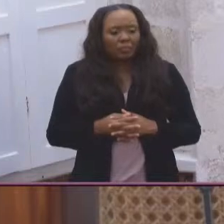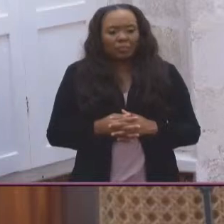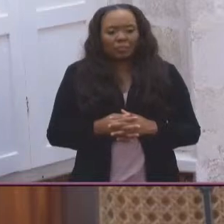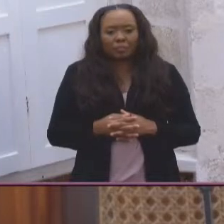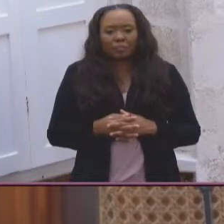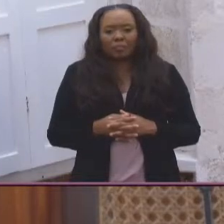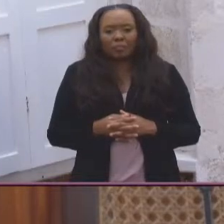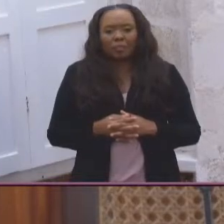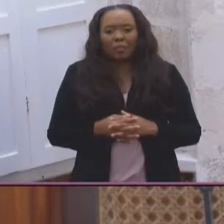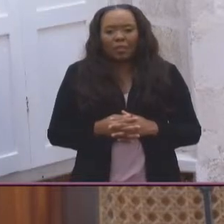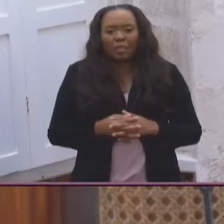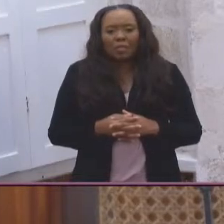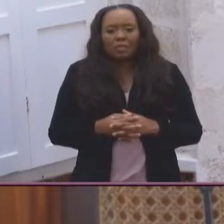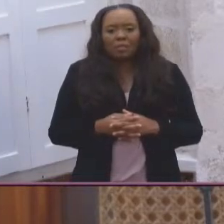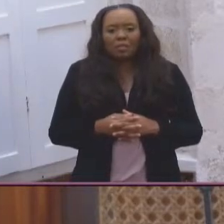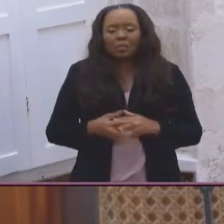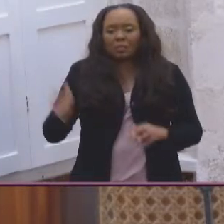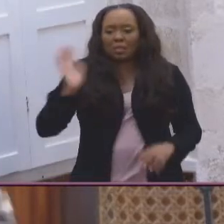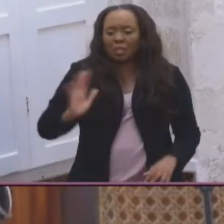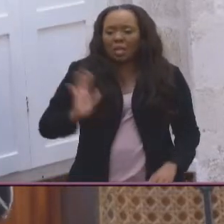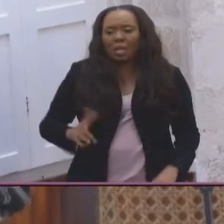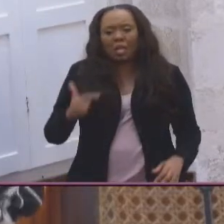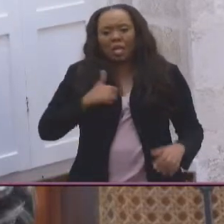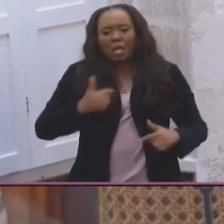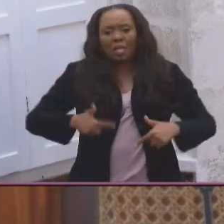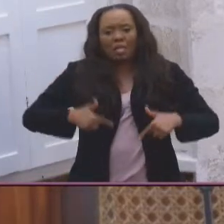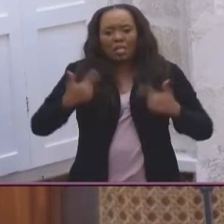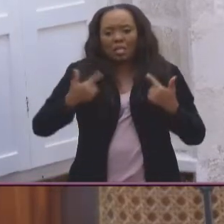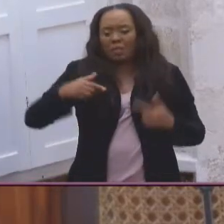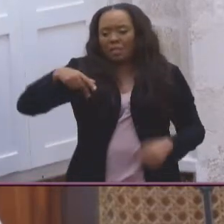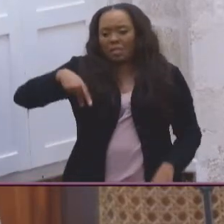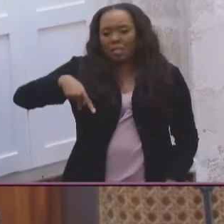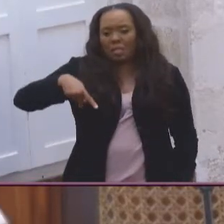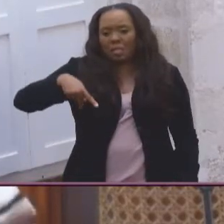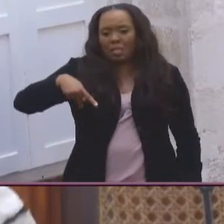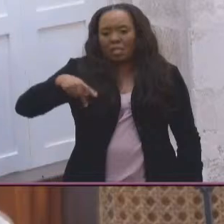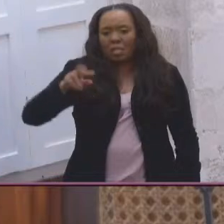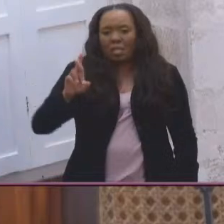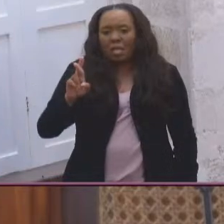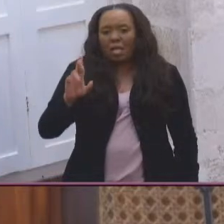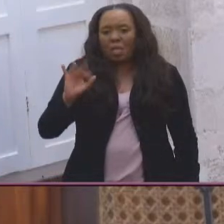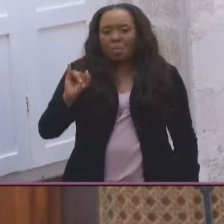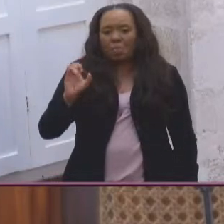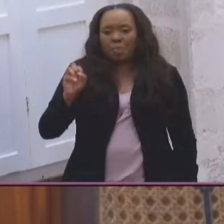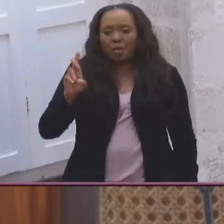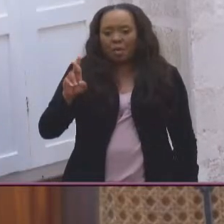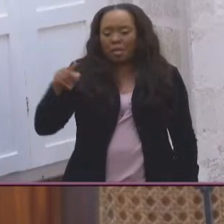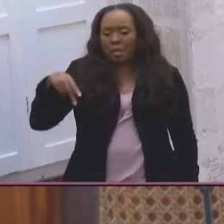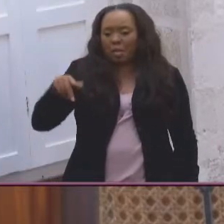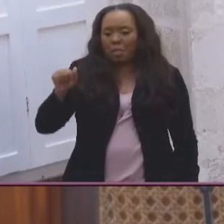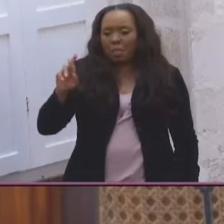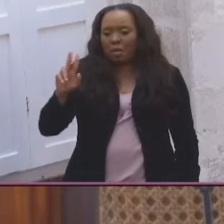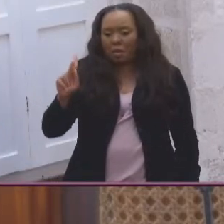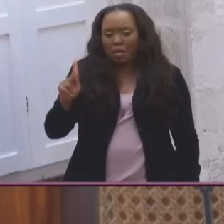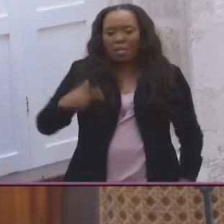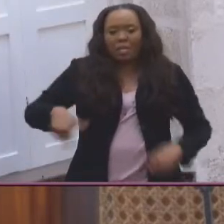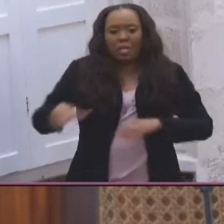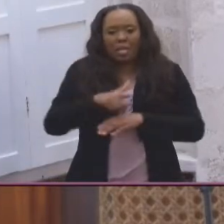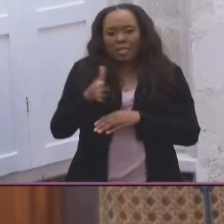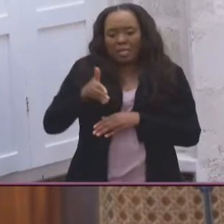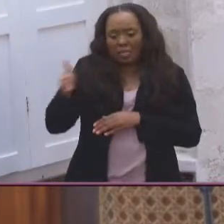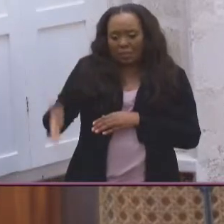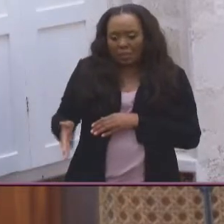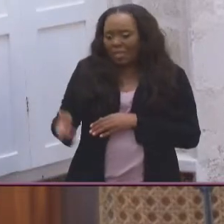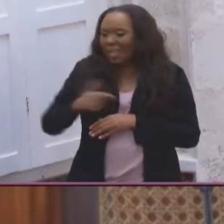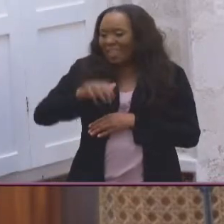when I lived in Prior Park, sir. The lot next to me, I have never met the owners of the lot. But because it was